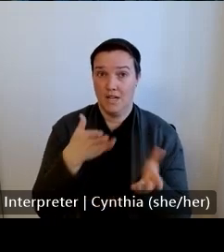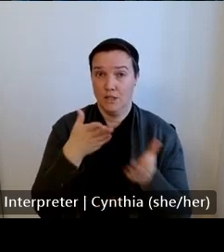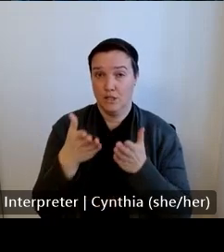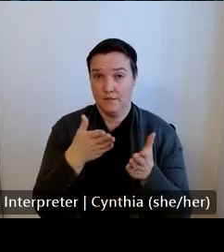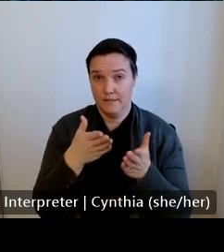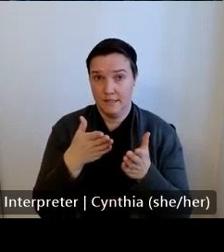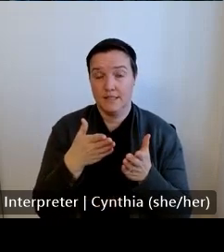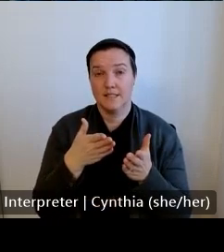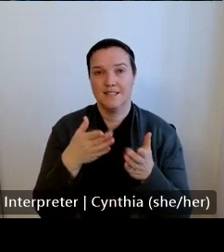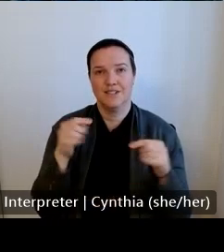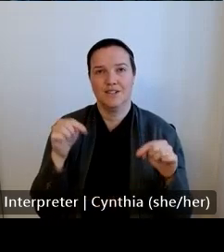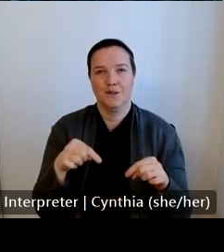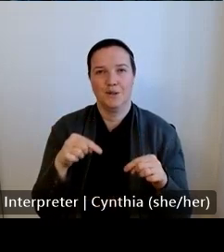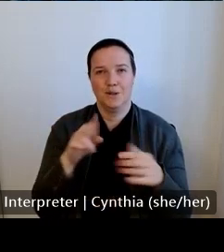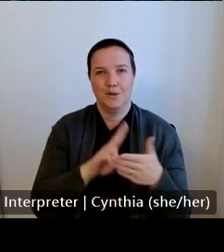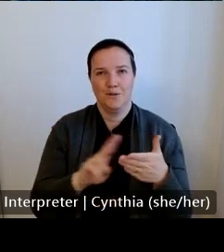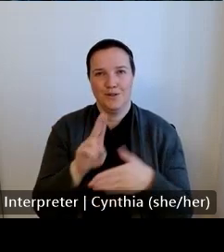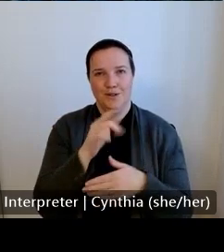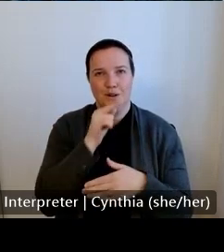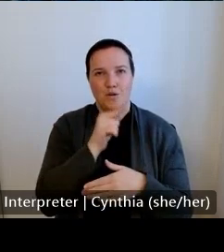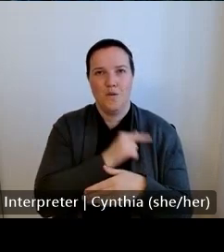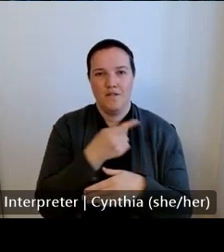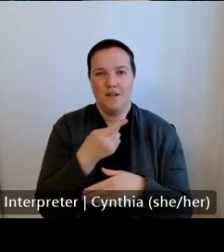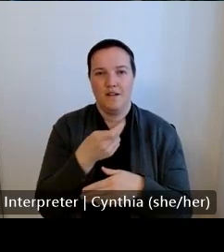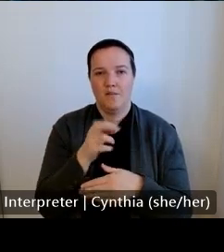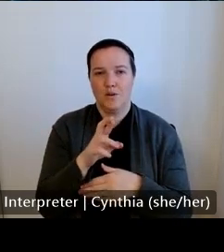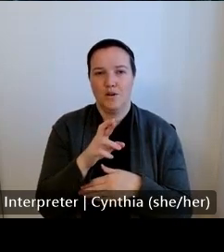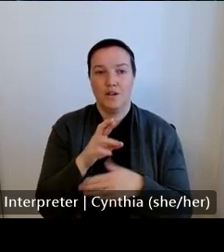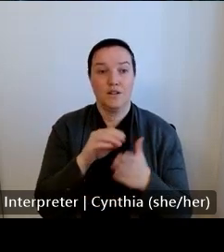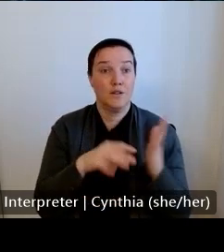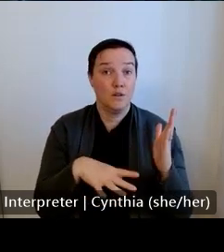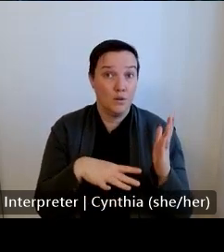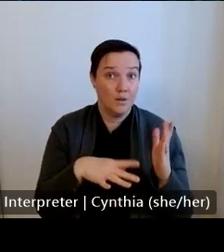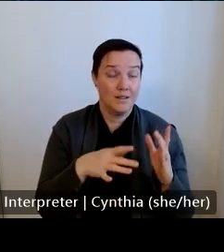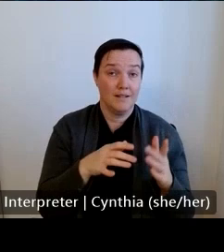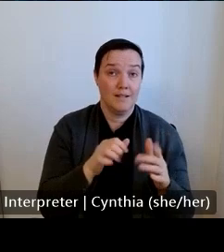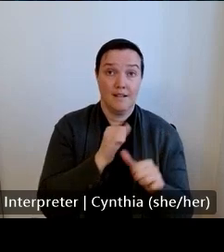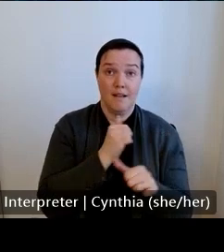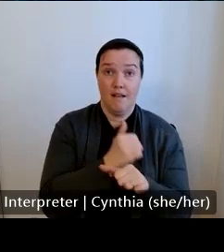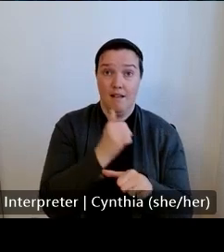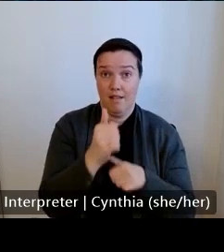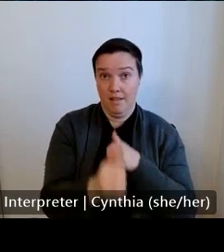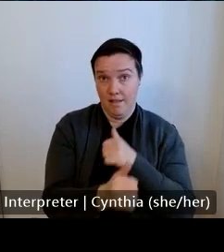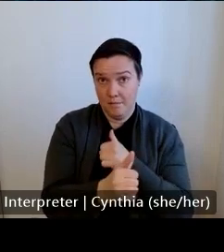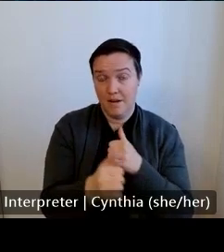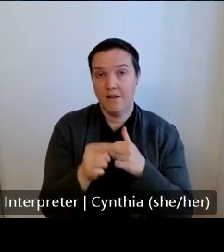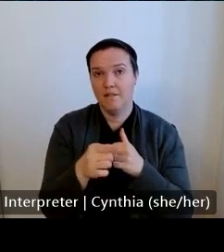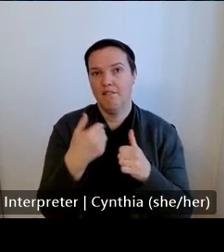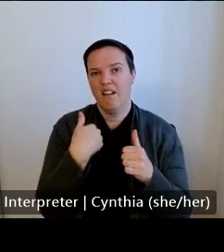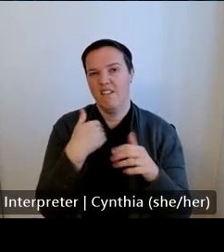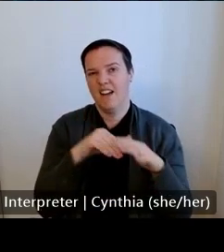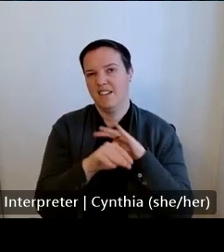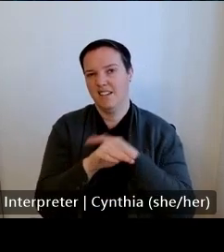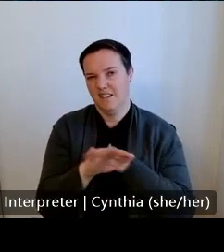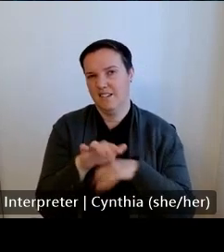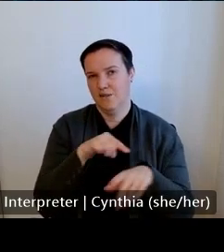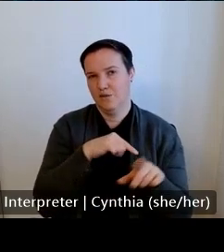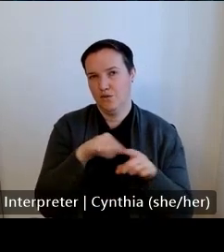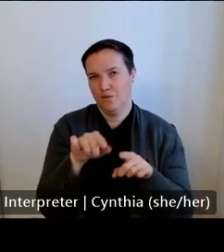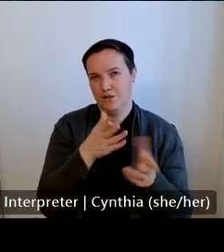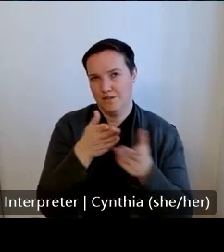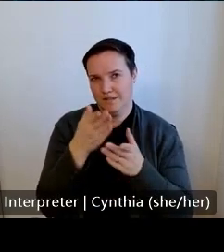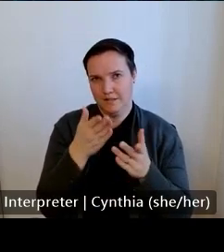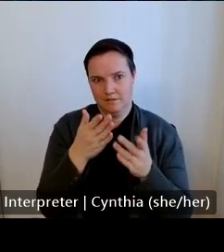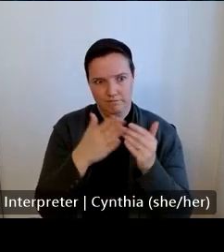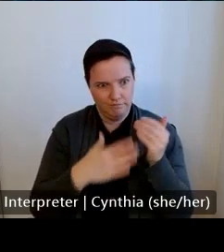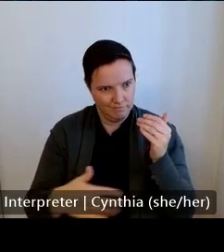Guelph Humber. So the students and the alumni of Guelph Humber have access to career services pretty much for life.